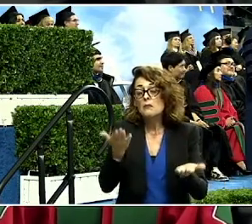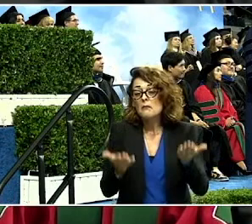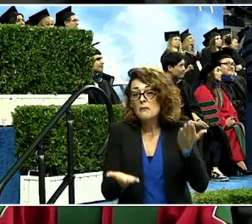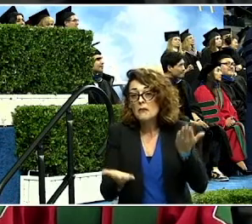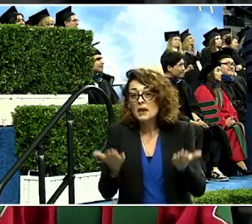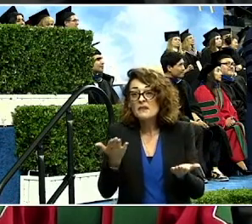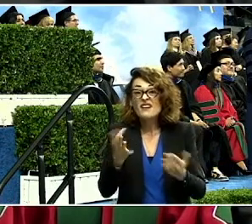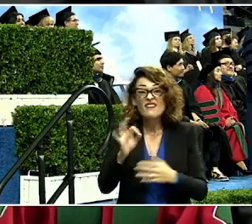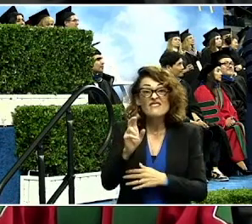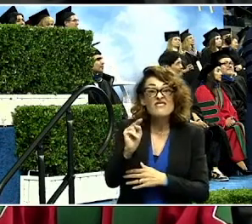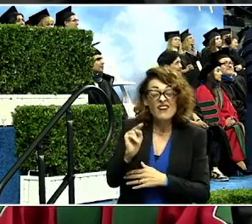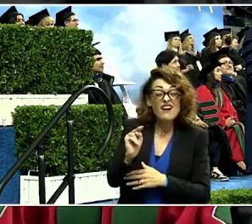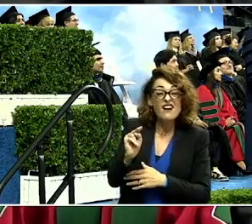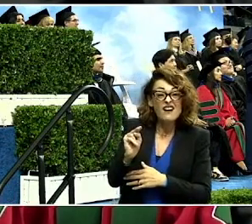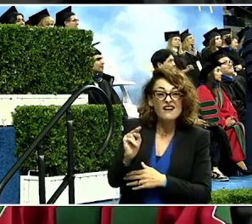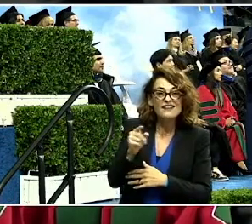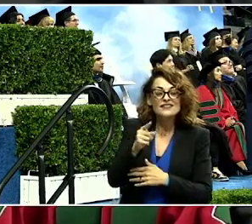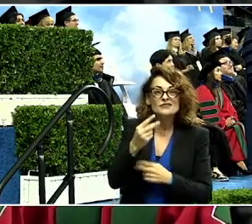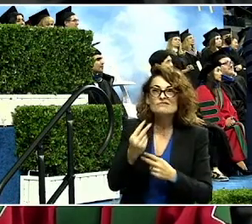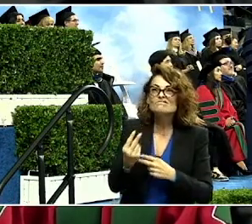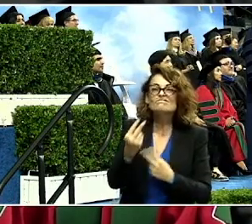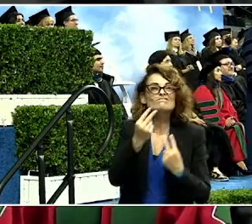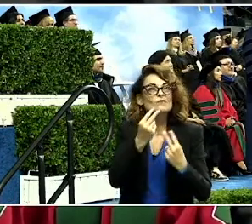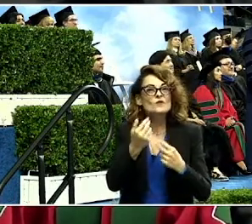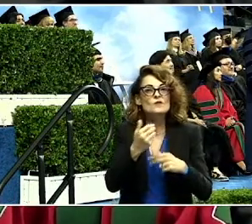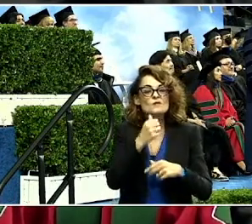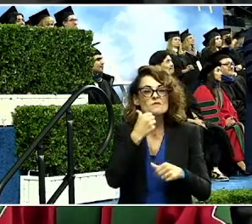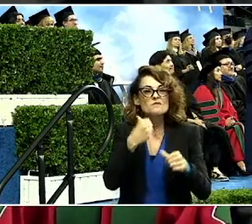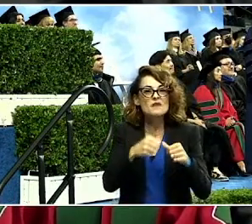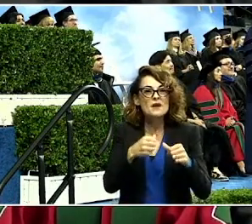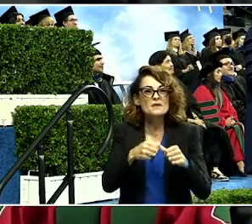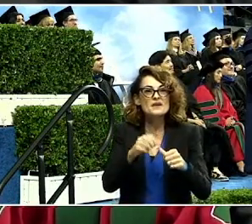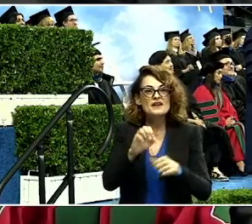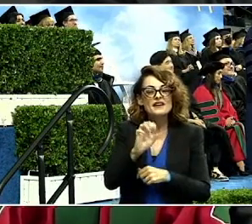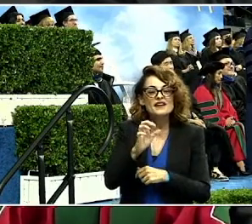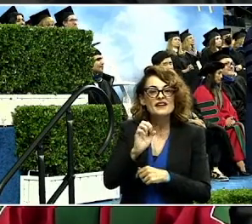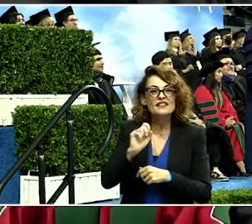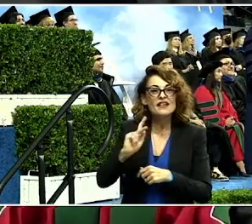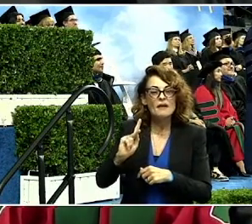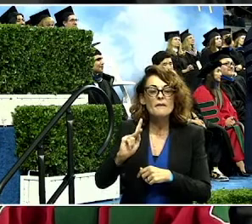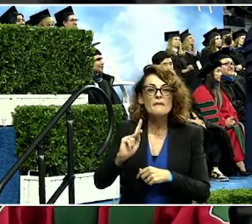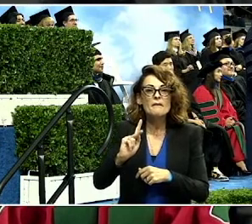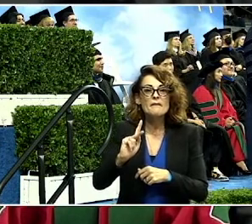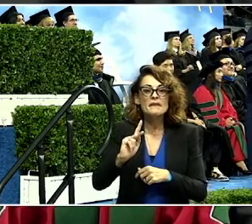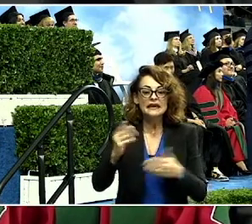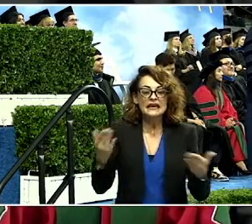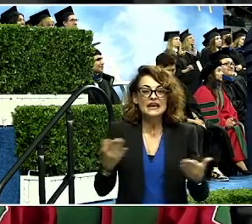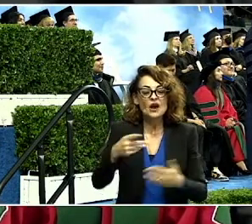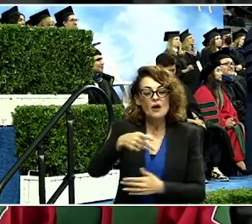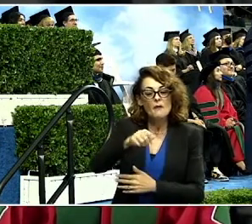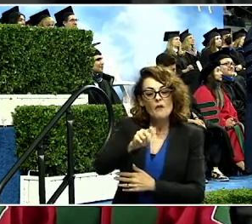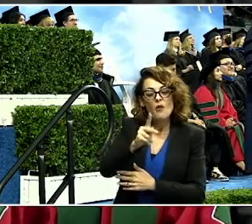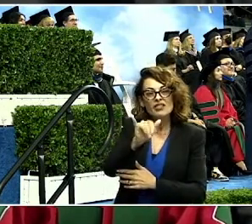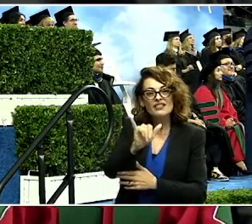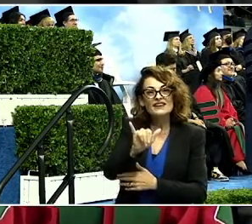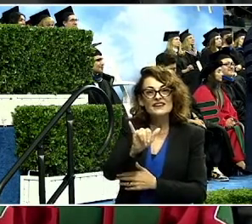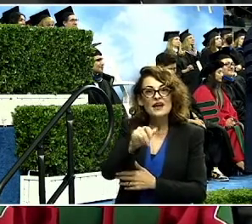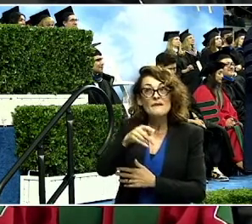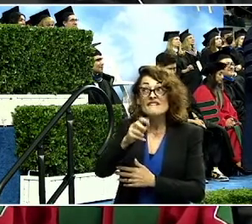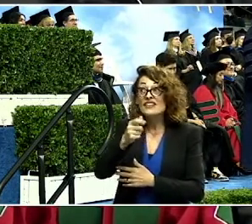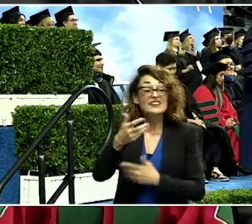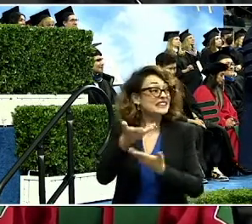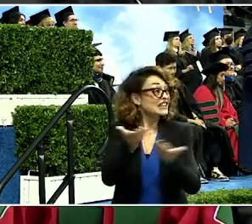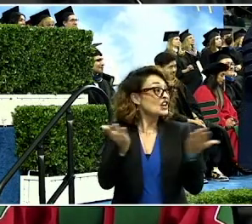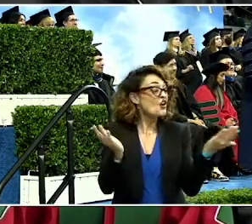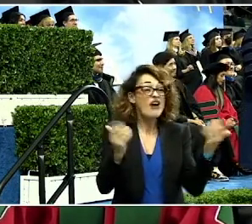in a more fun way, you can remember the 8 clap actually here in Pauley Pavilion cheering for a Bruins game. Many people remember